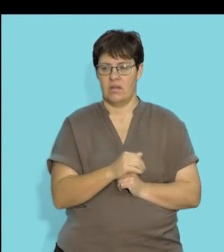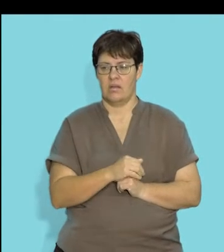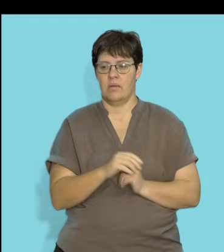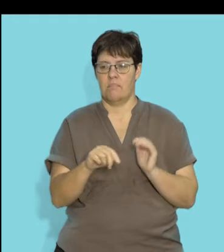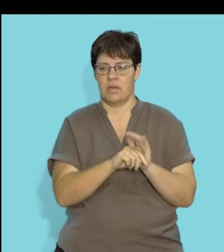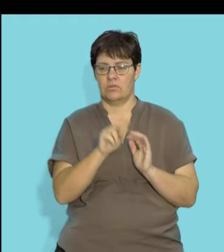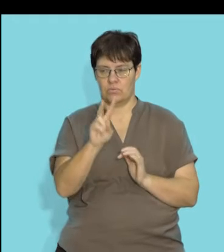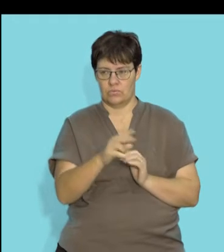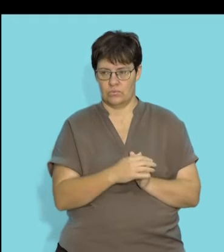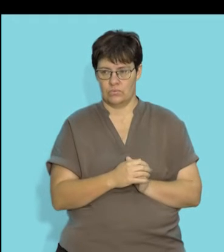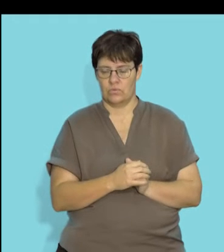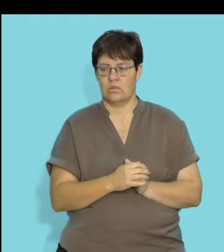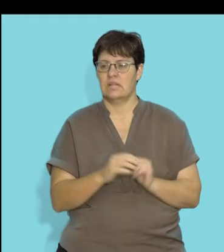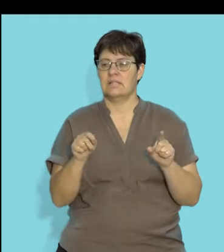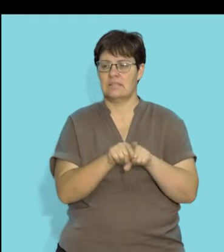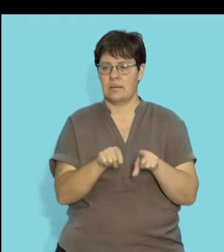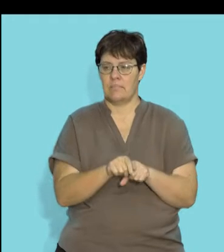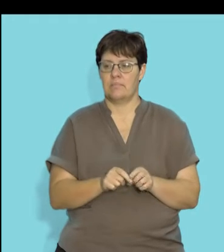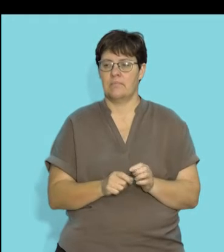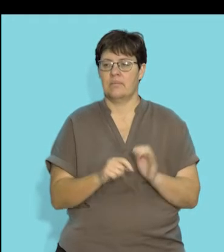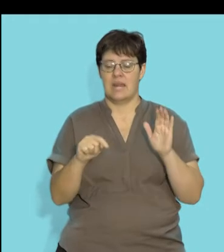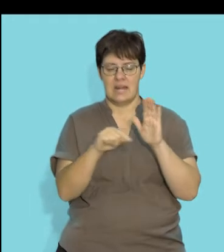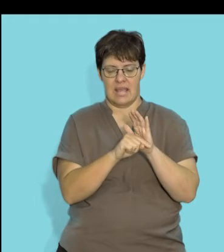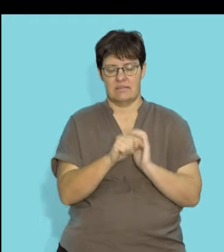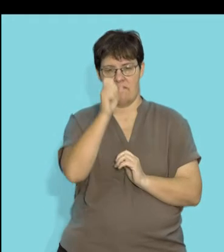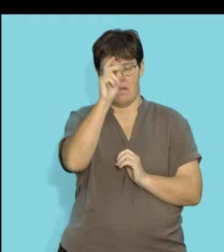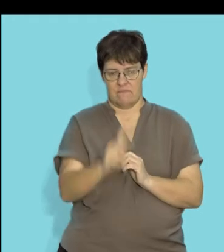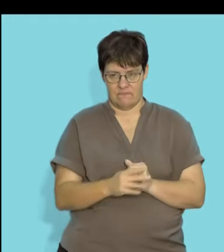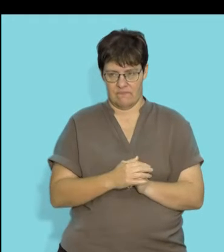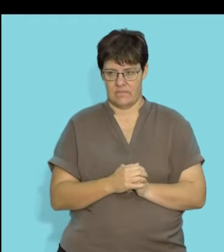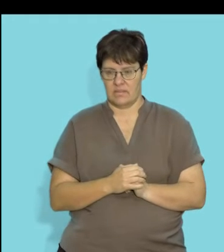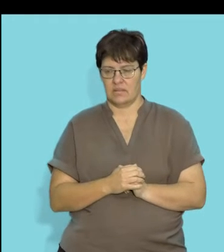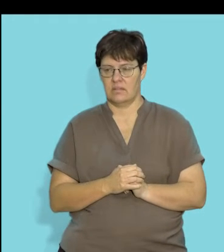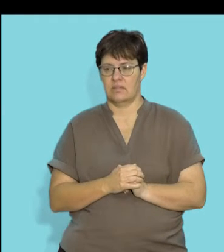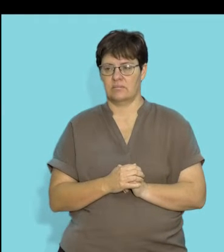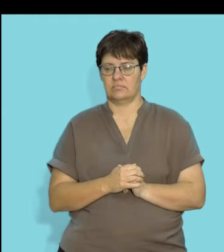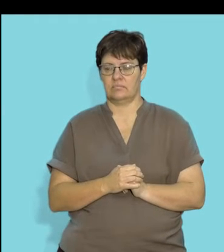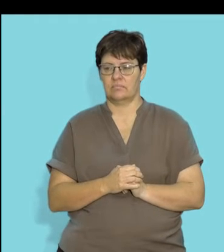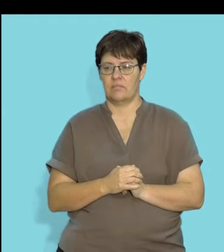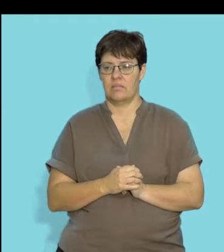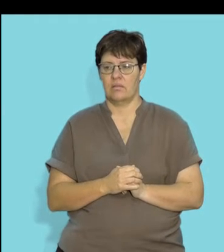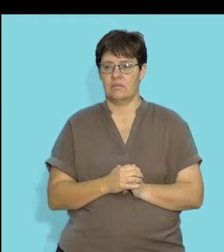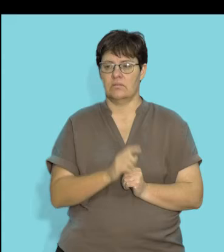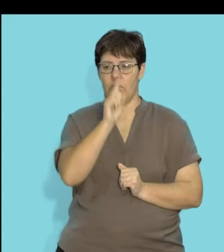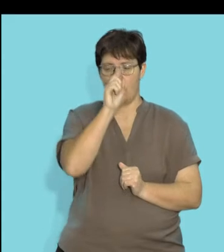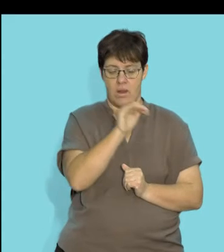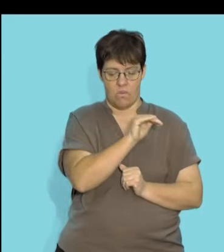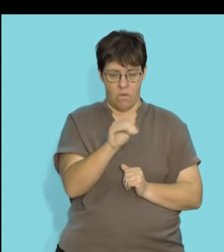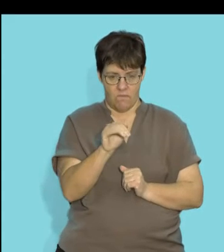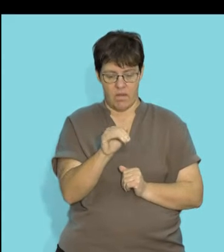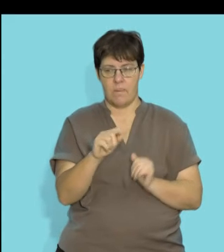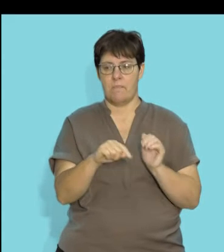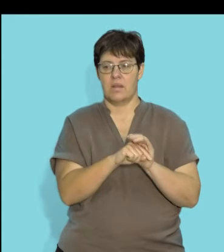over minus 2, which is the same as negative half. And then the second one will be 1